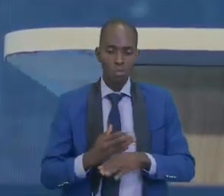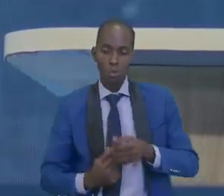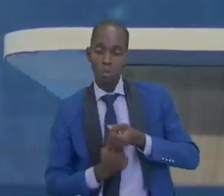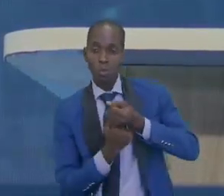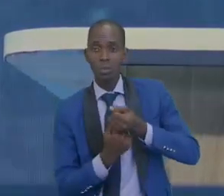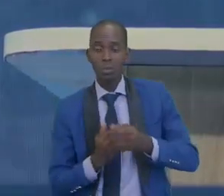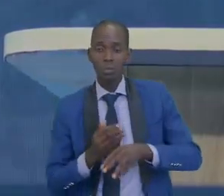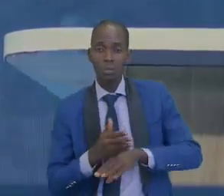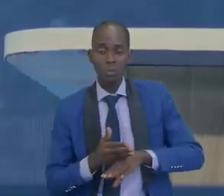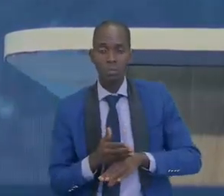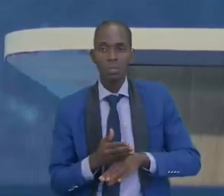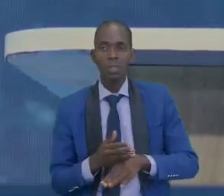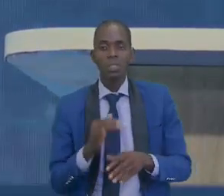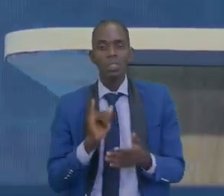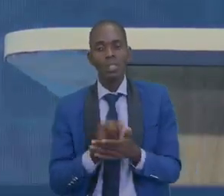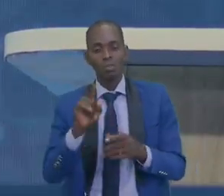that you depend upon,